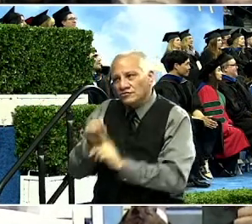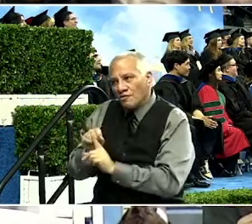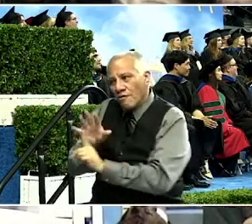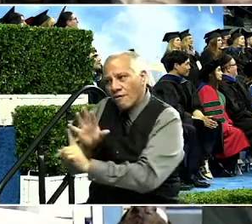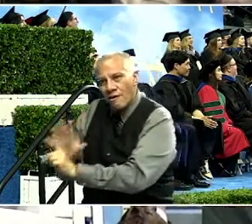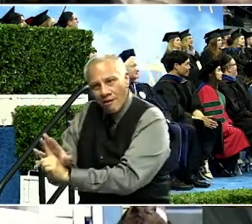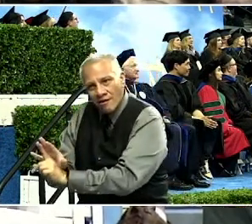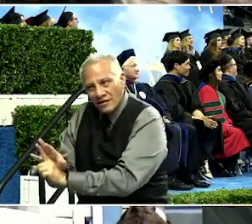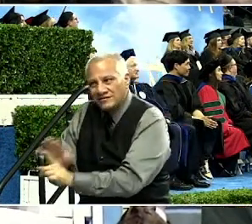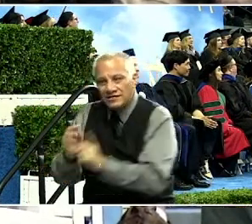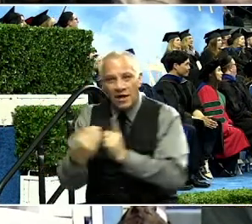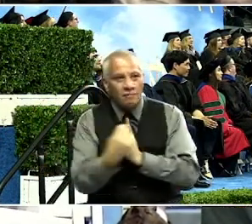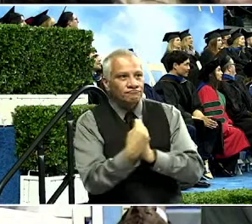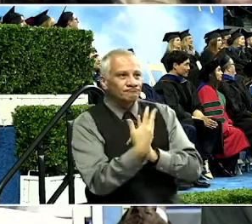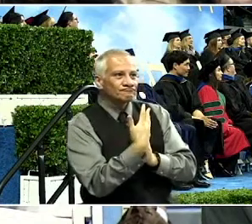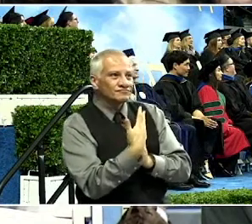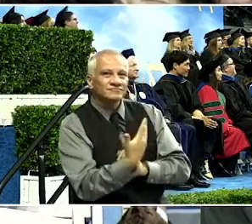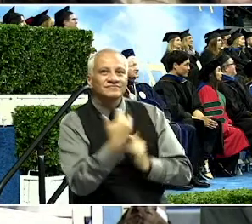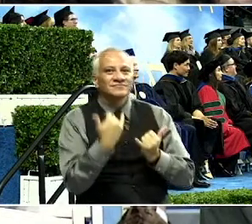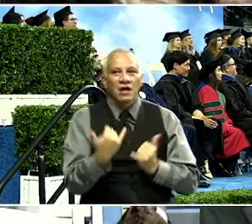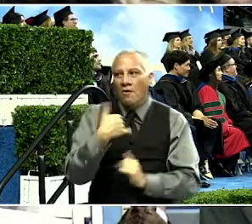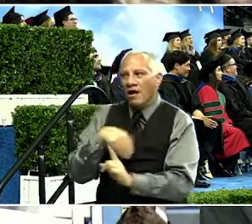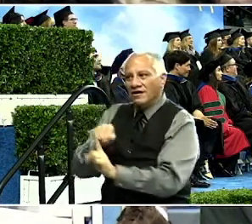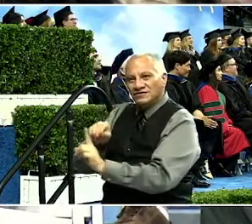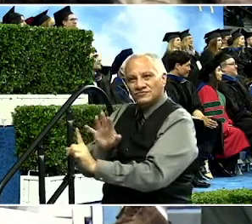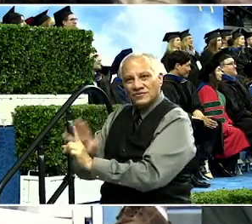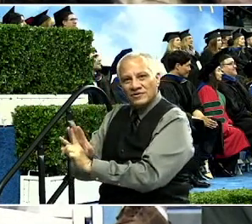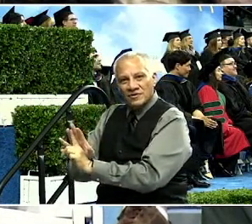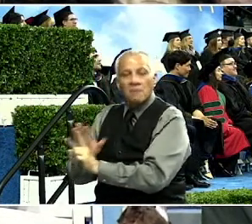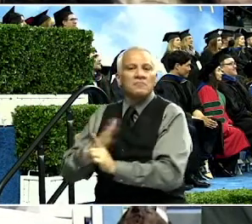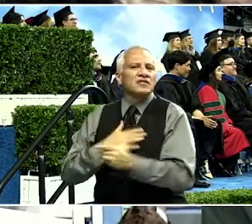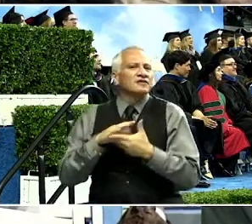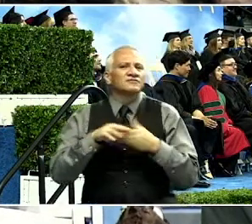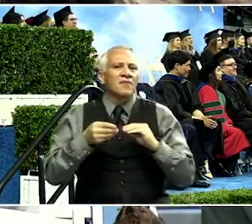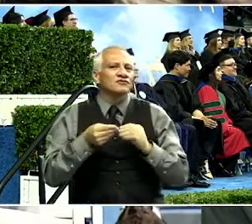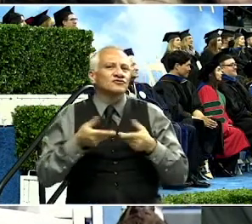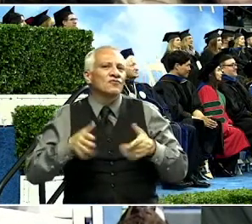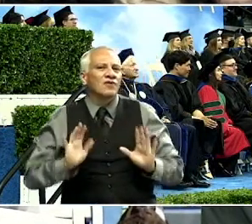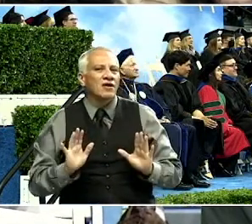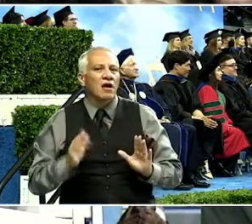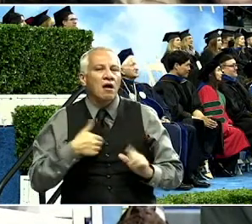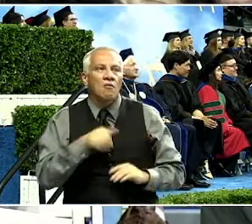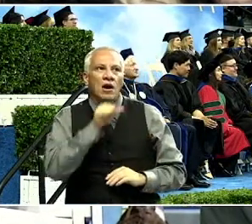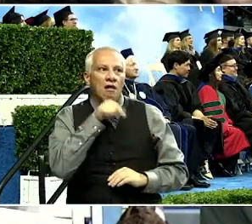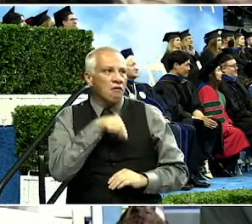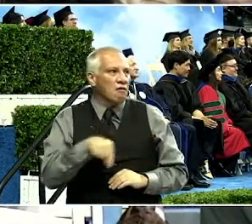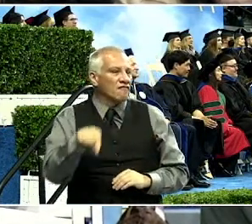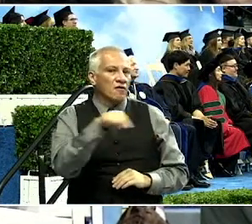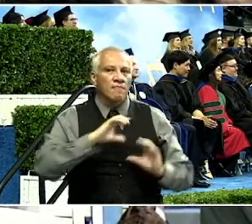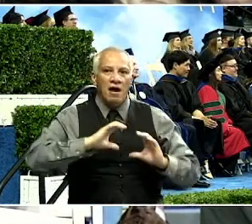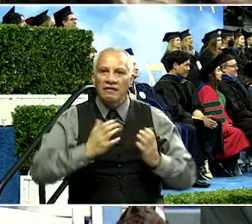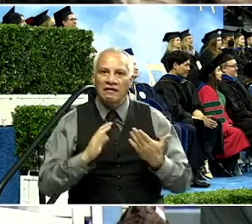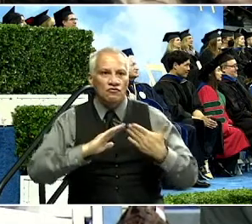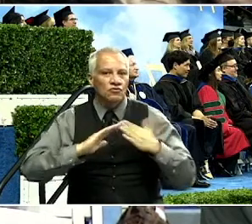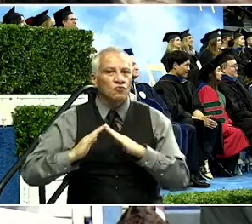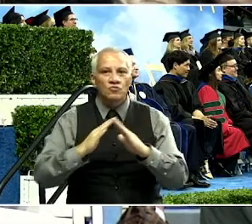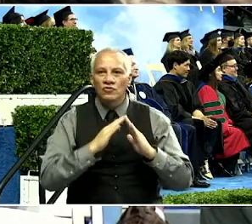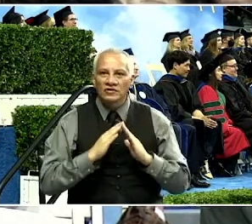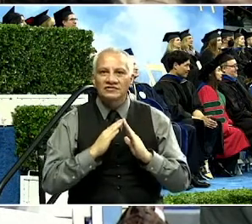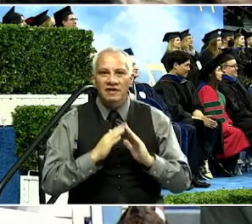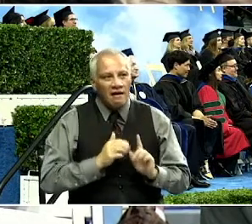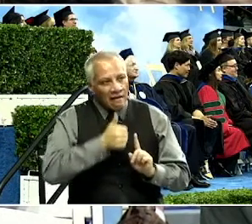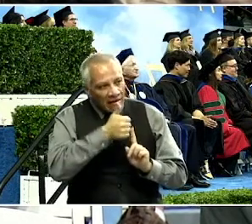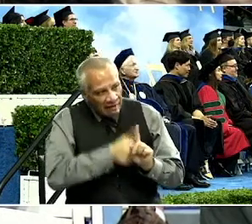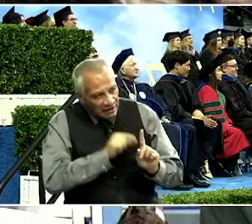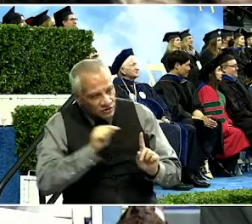even what you think is impossible. But this is just my story. What I love about our Bruin community is that every single